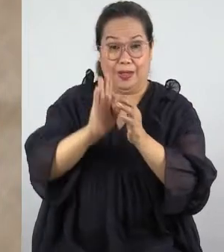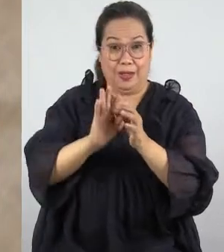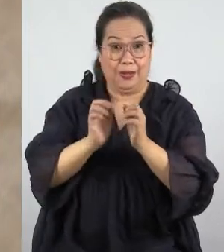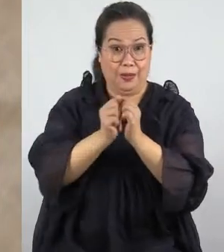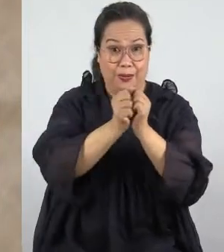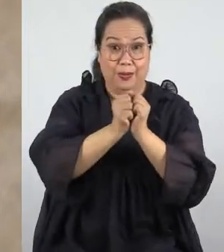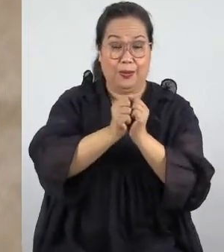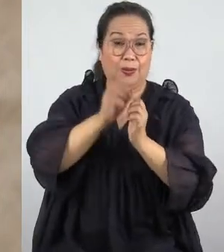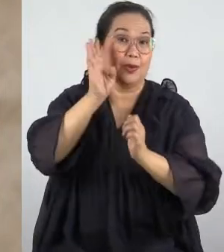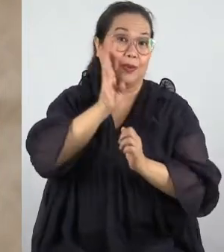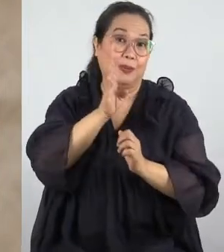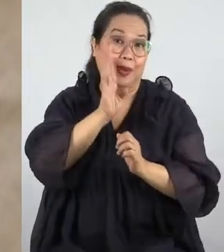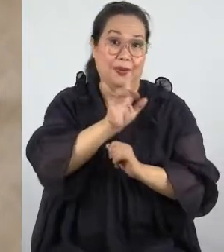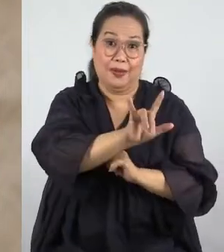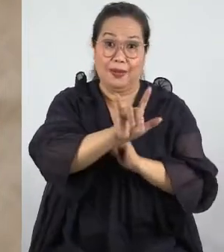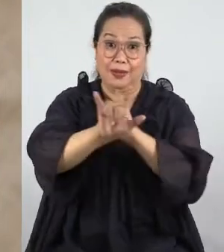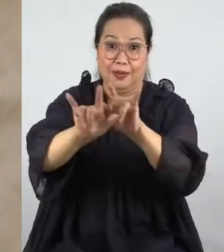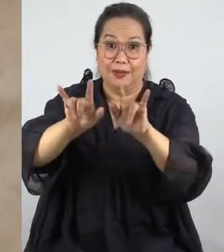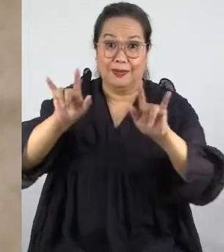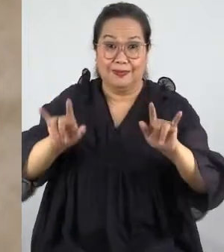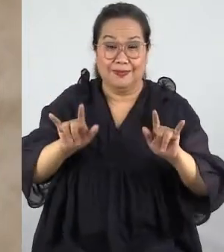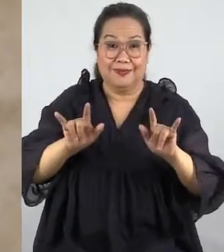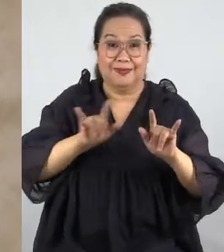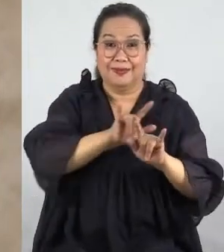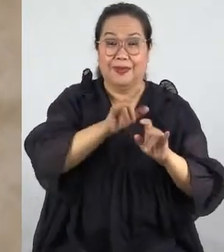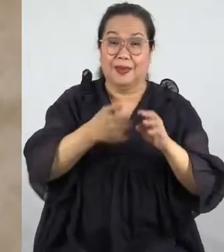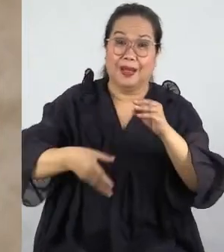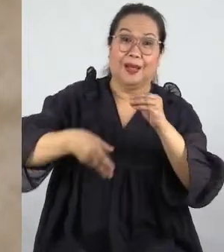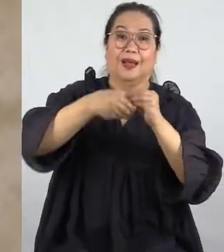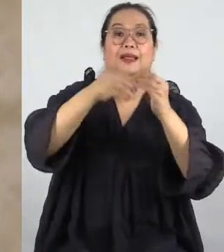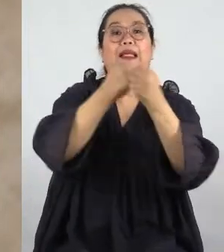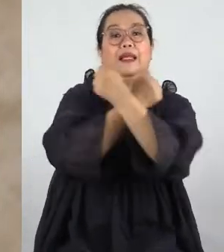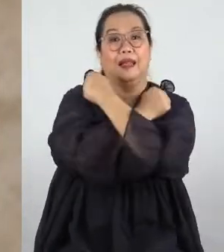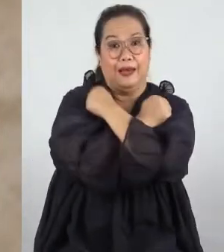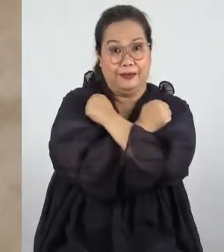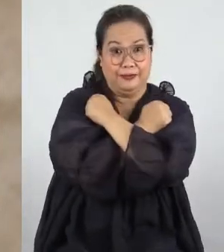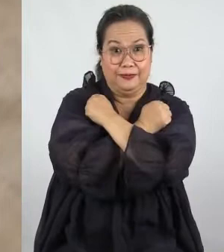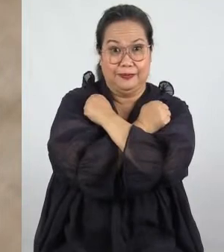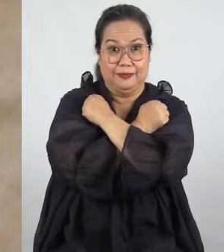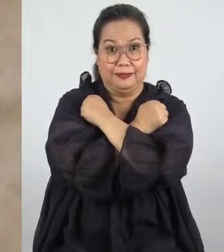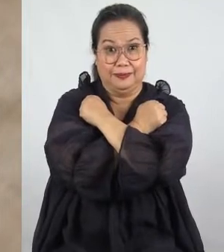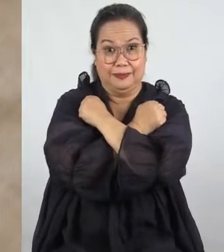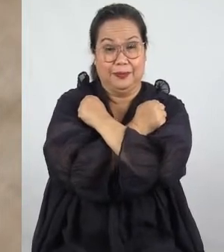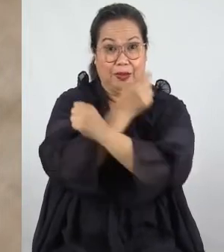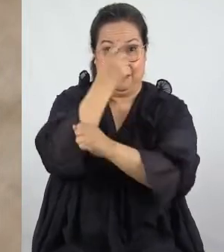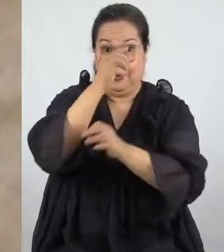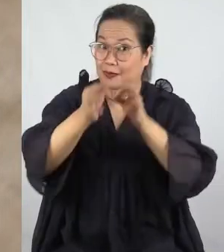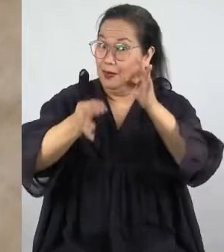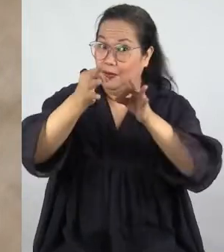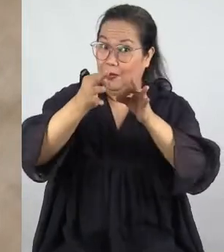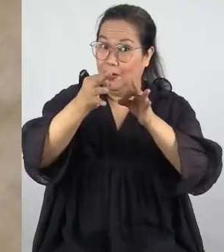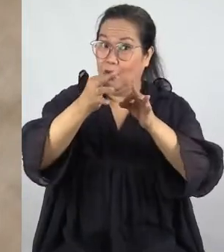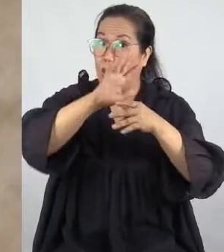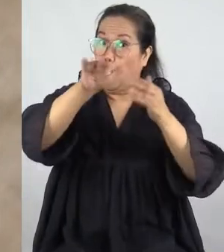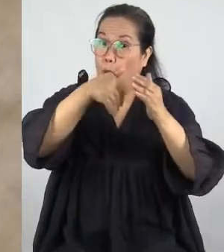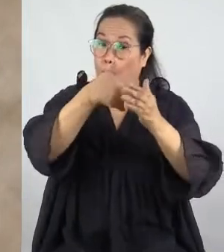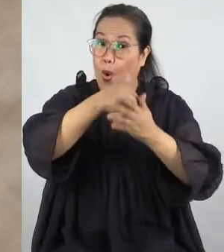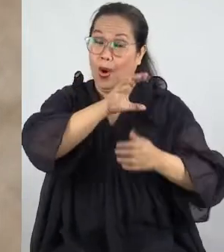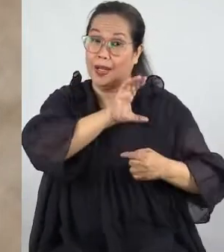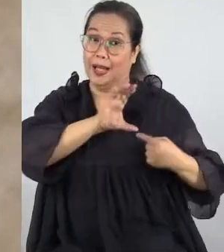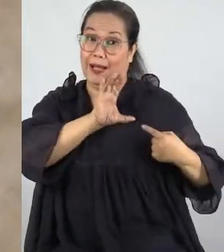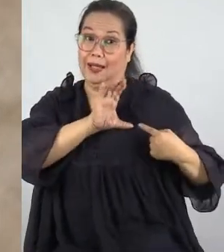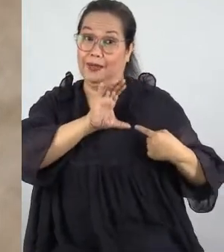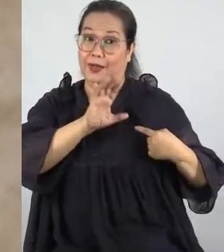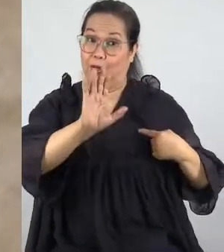godliness with brotherly affection, and brotherly affection with love. For if these qualities